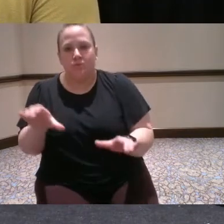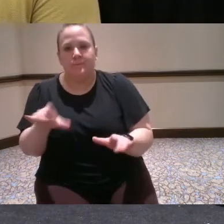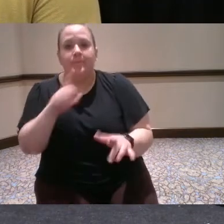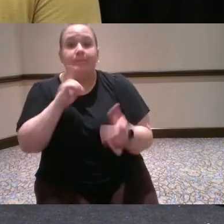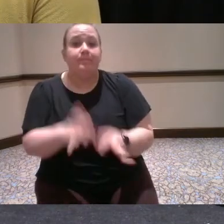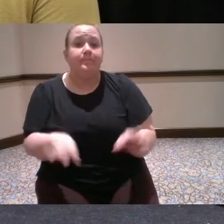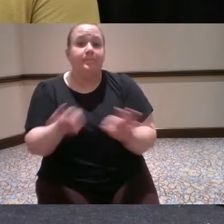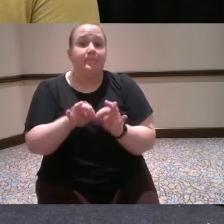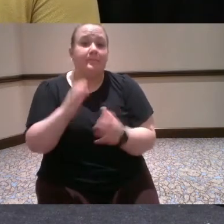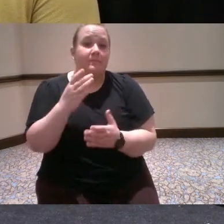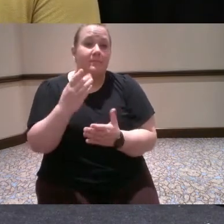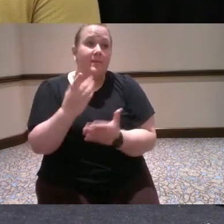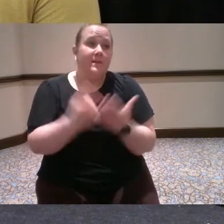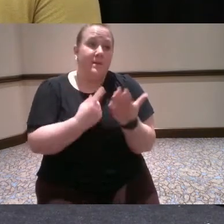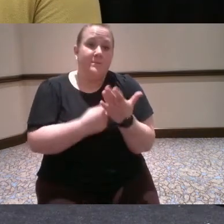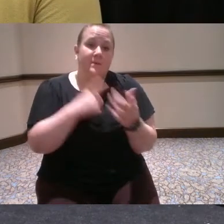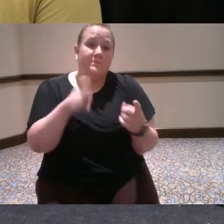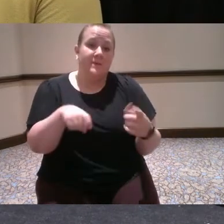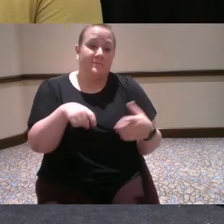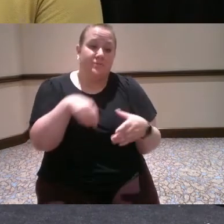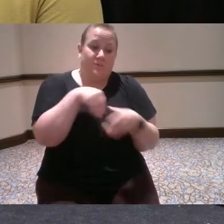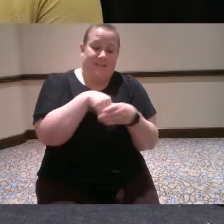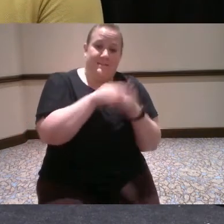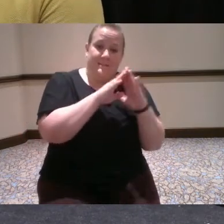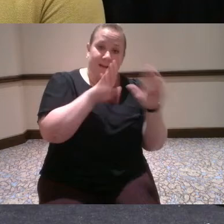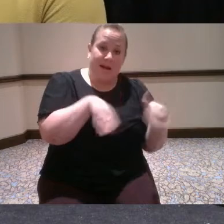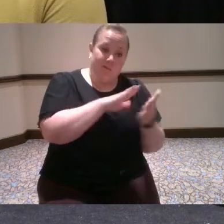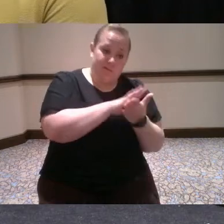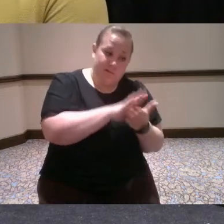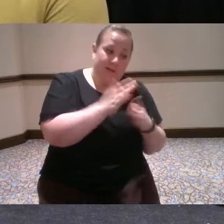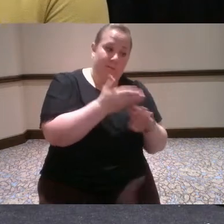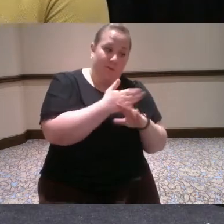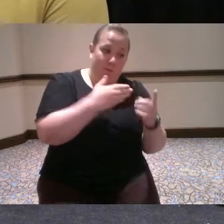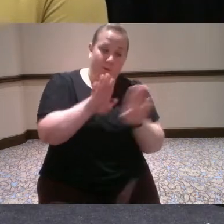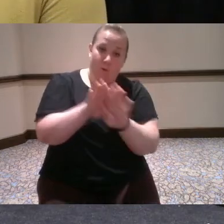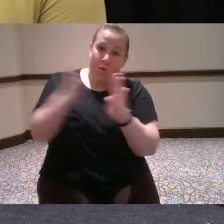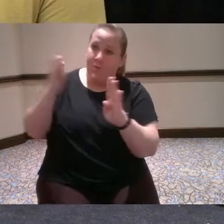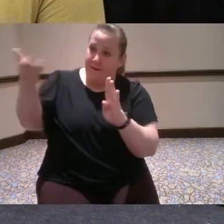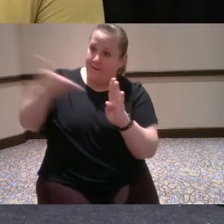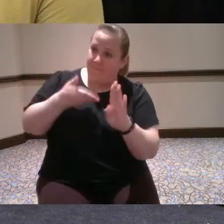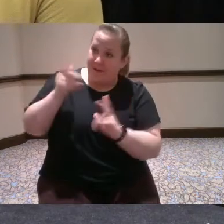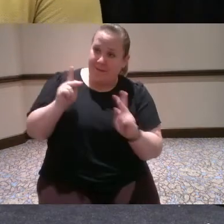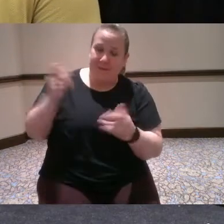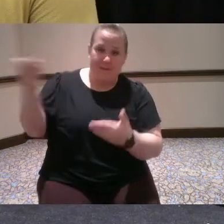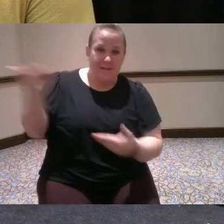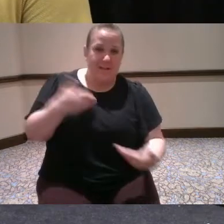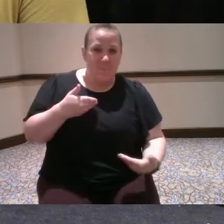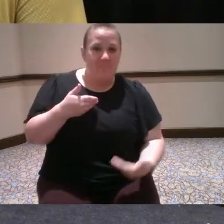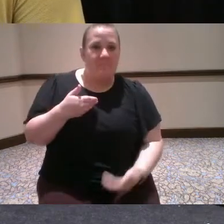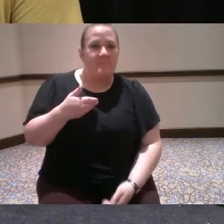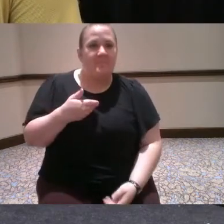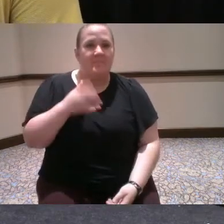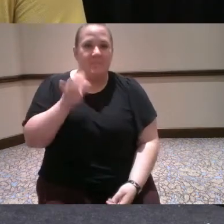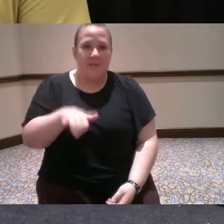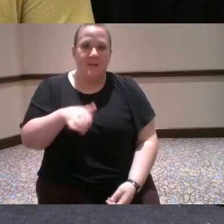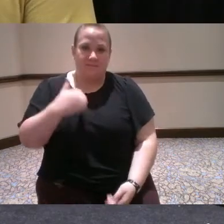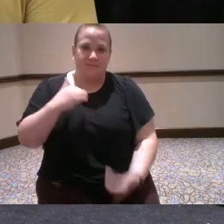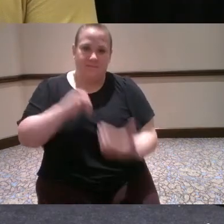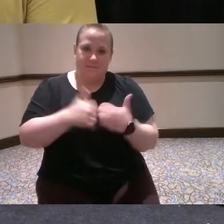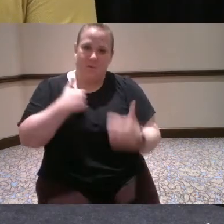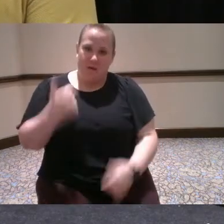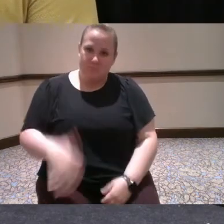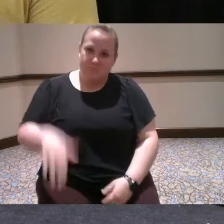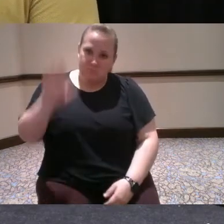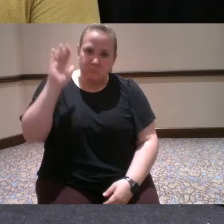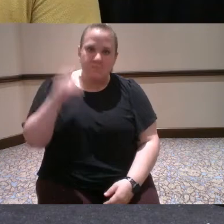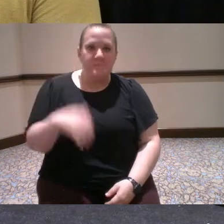people, sometimes you have to clean up inside of your house before you can open the door and invite people in, you know? And so at least that's how I was raised. And